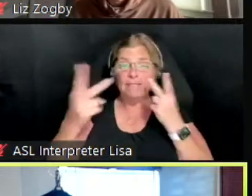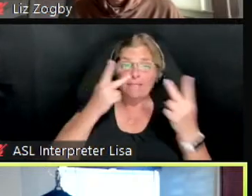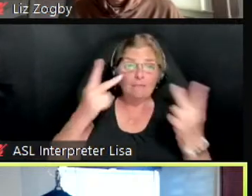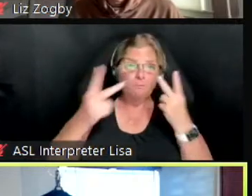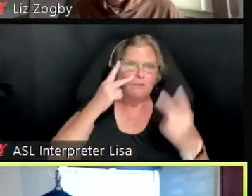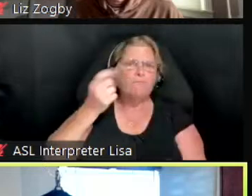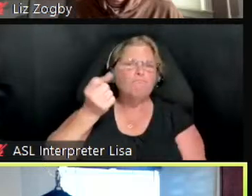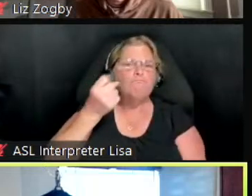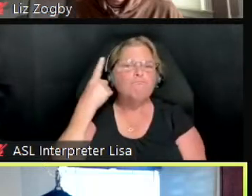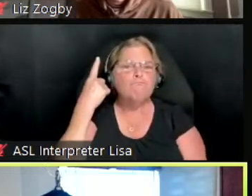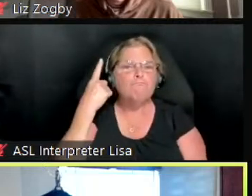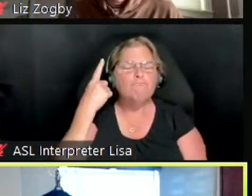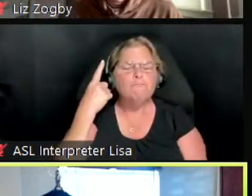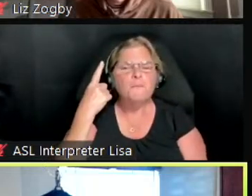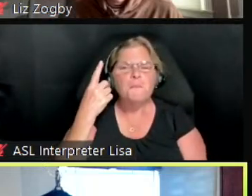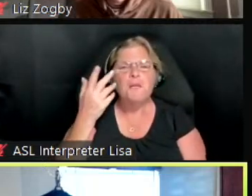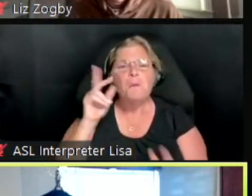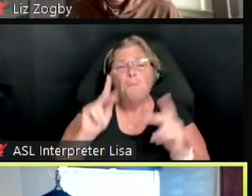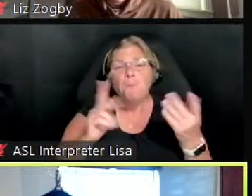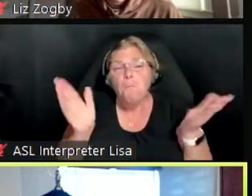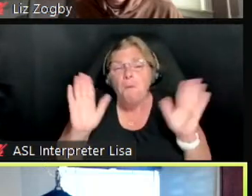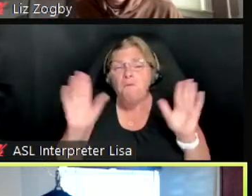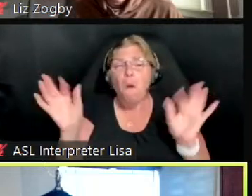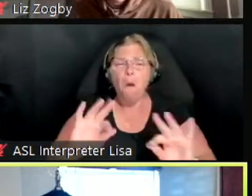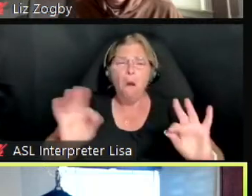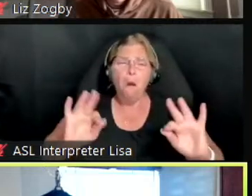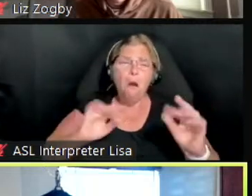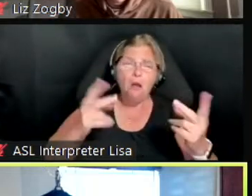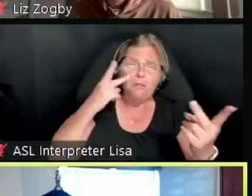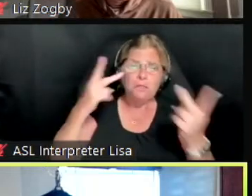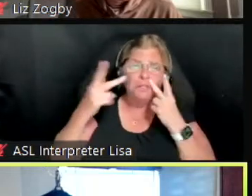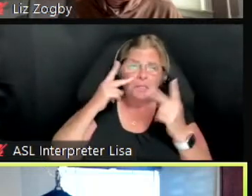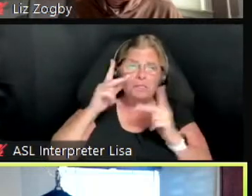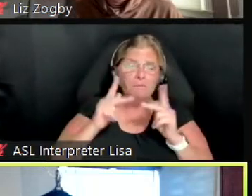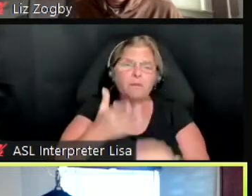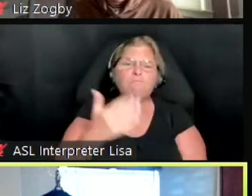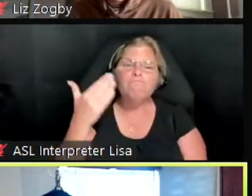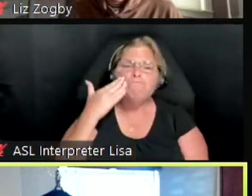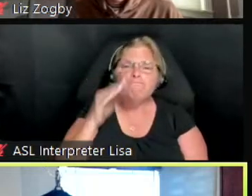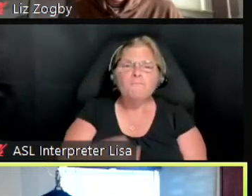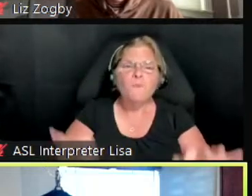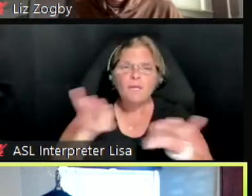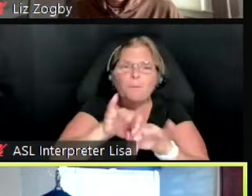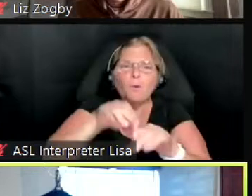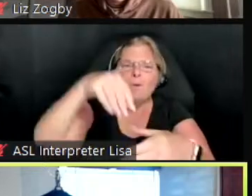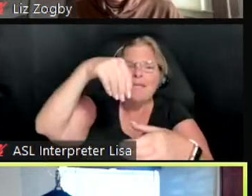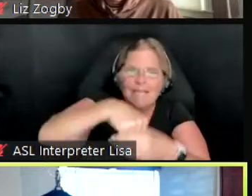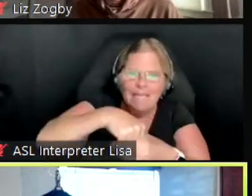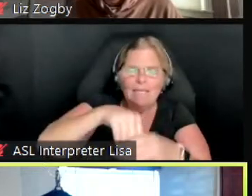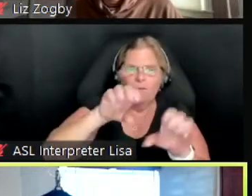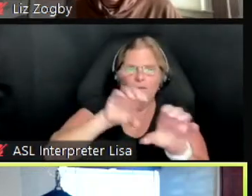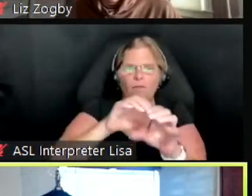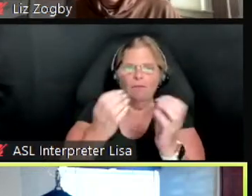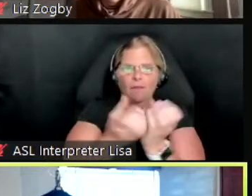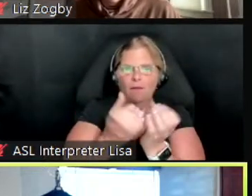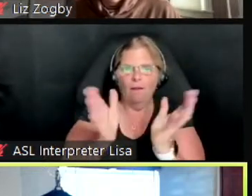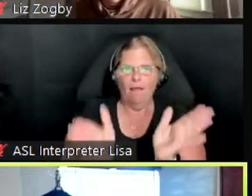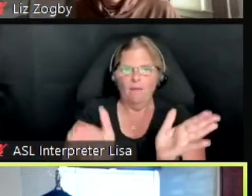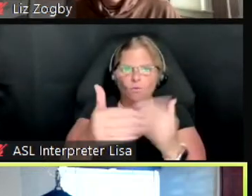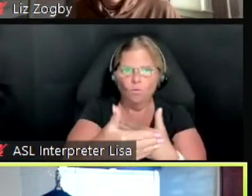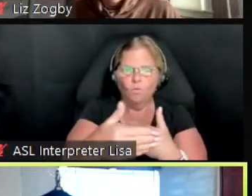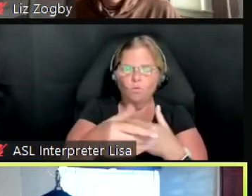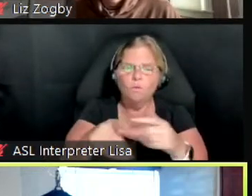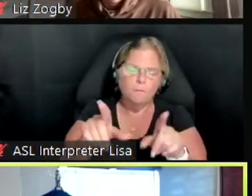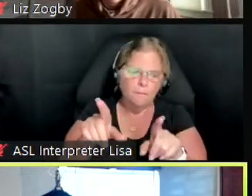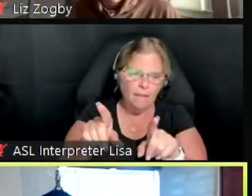the importance of being visible, but what I knew was important was being in the classroom as whatever role